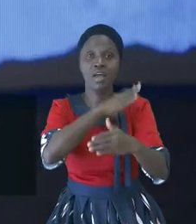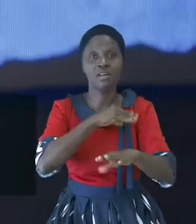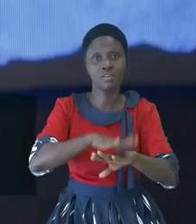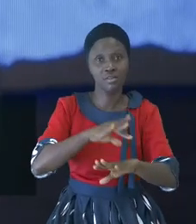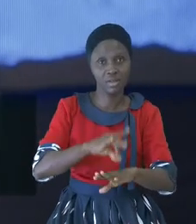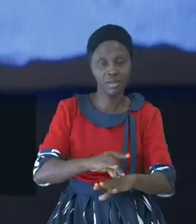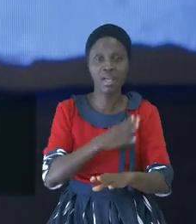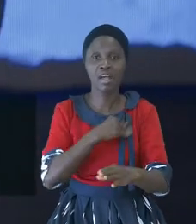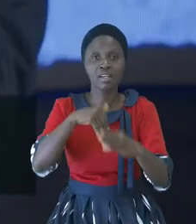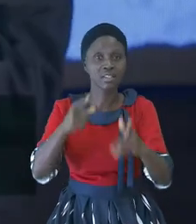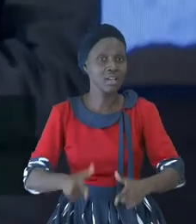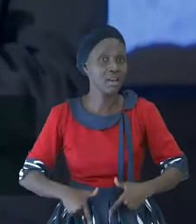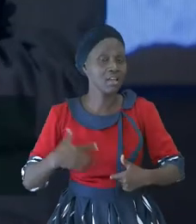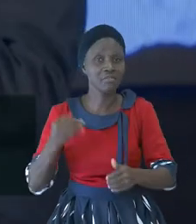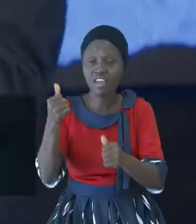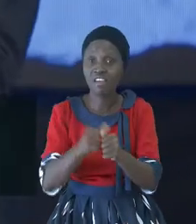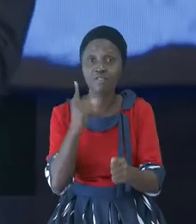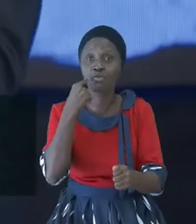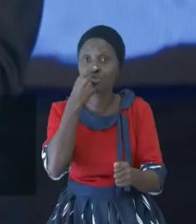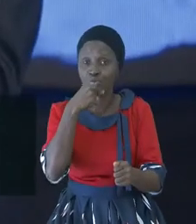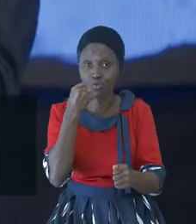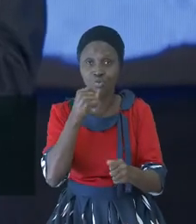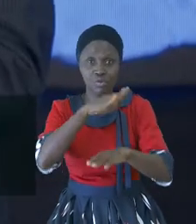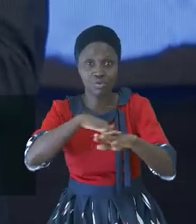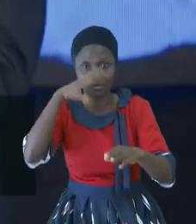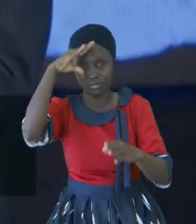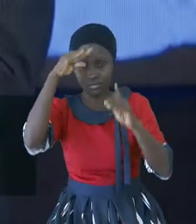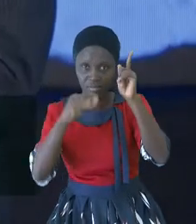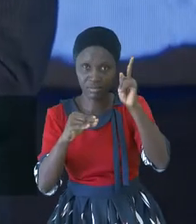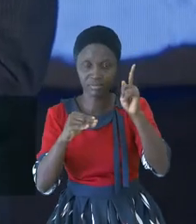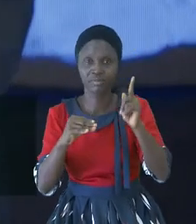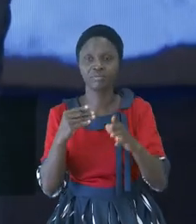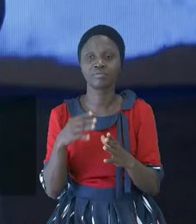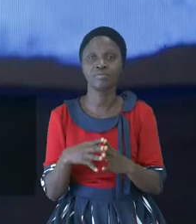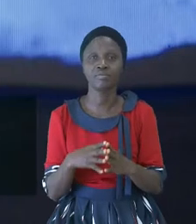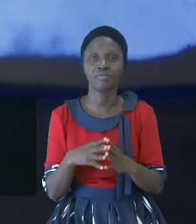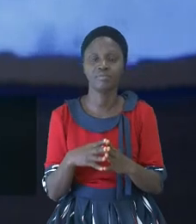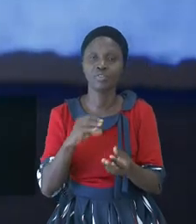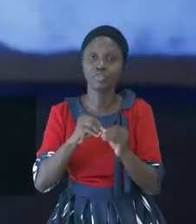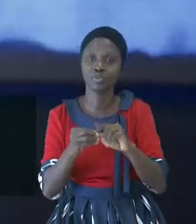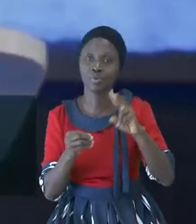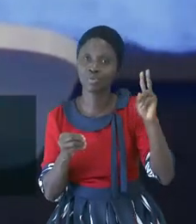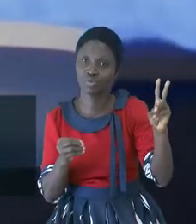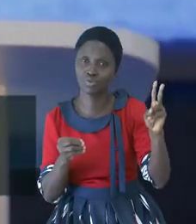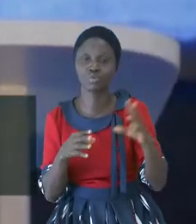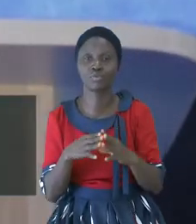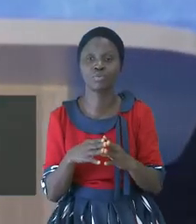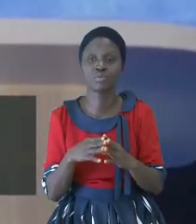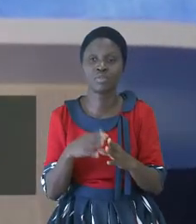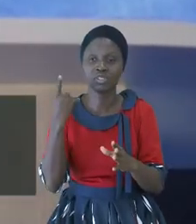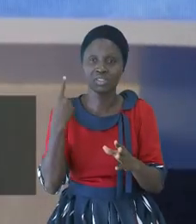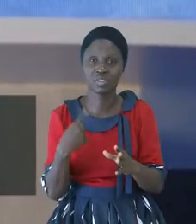that is called his. The plenitude and provision of the reigning shepherd. Number two is the